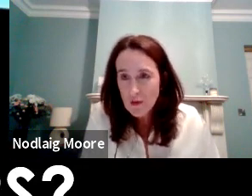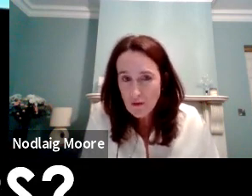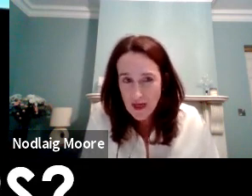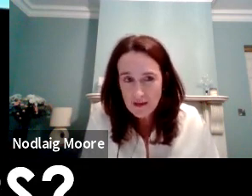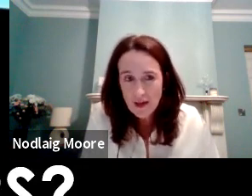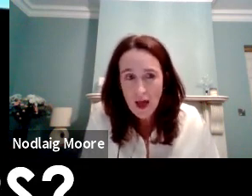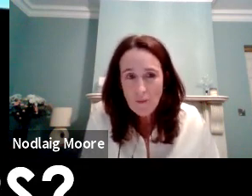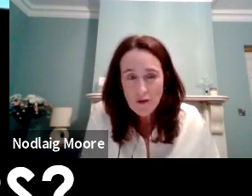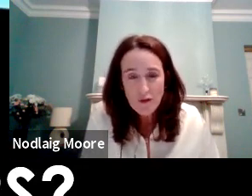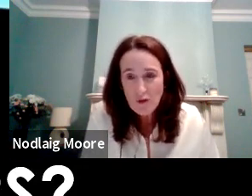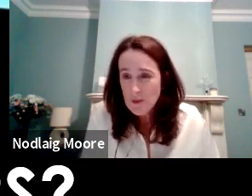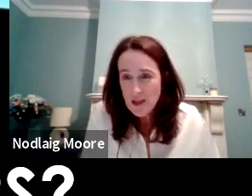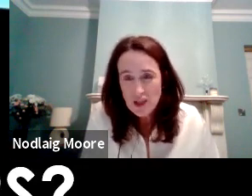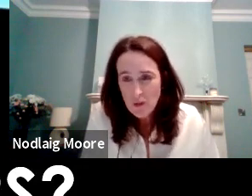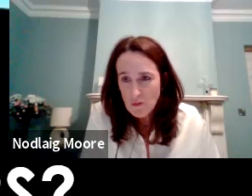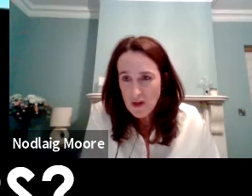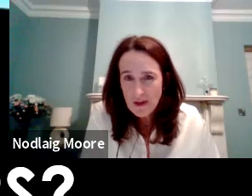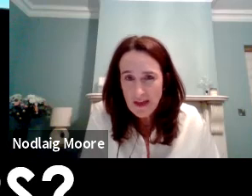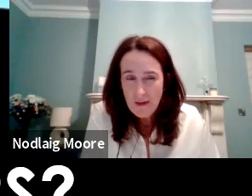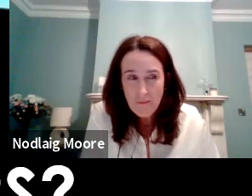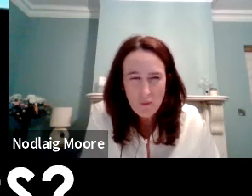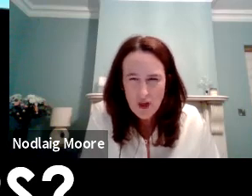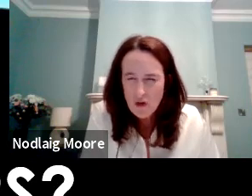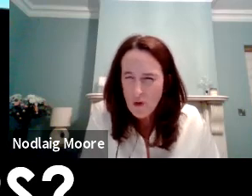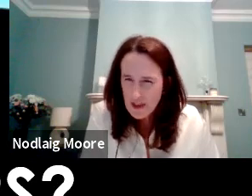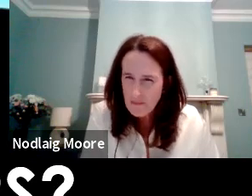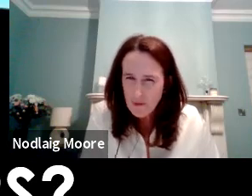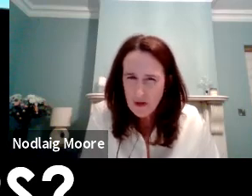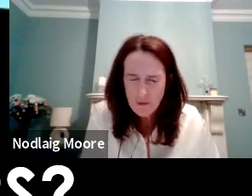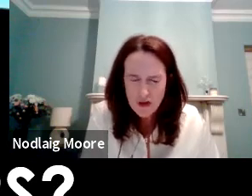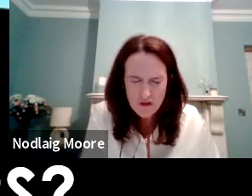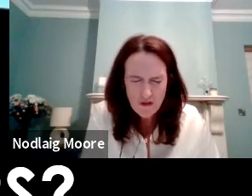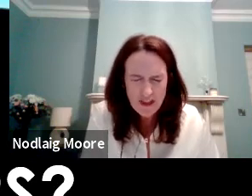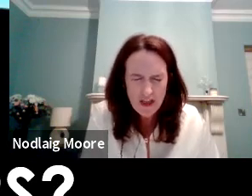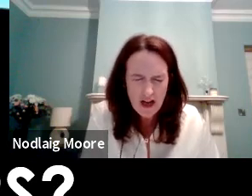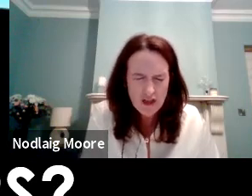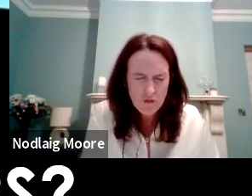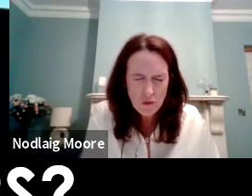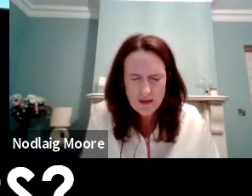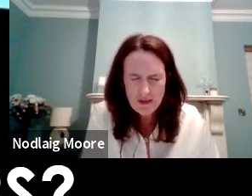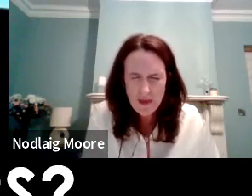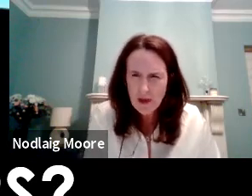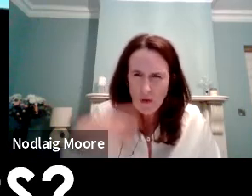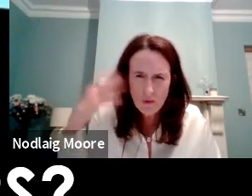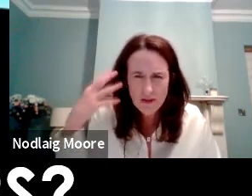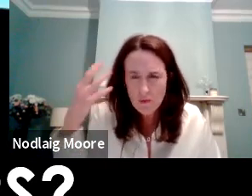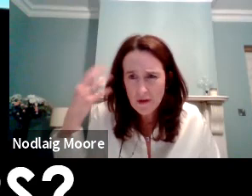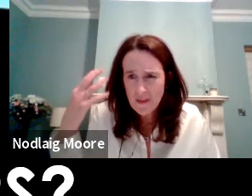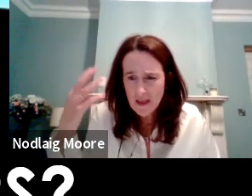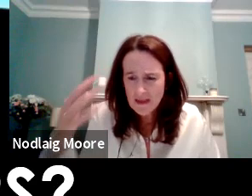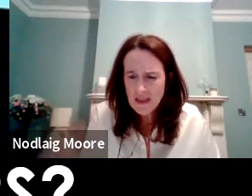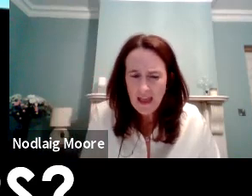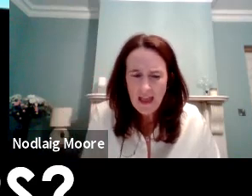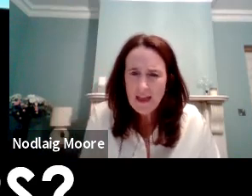is overrated, but especially when we're when our working memory, when we're just finding it hard to focus and maybe hold